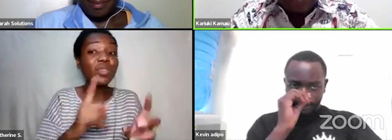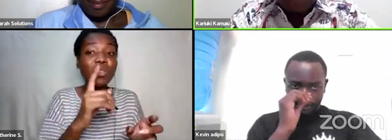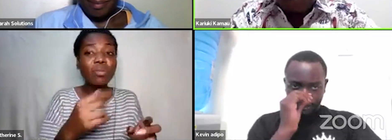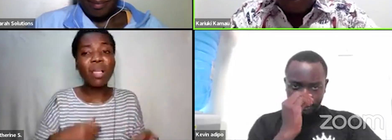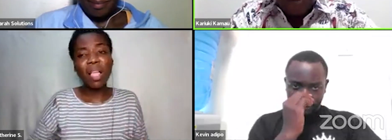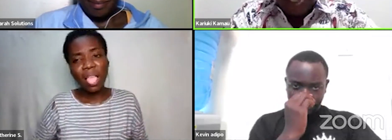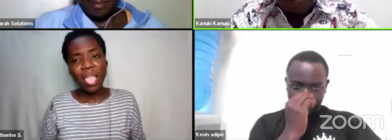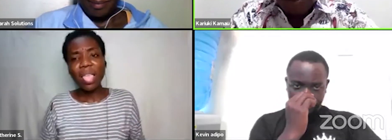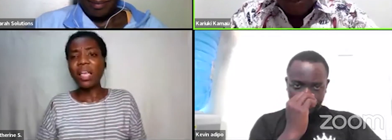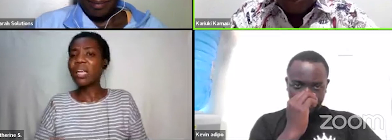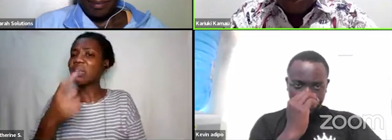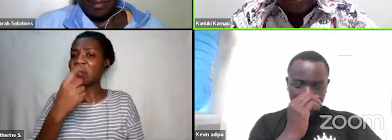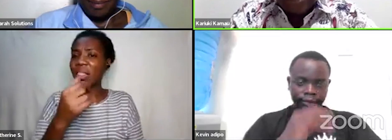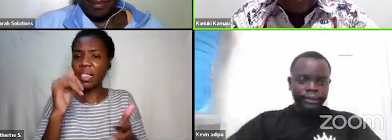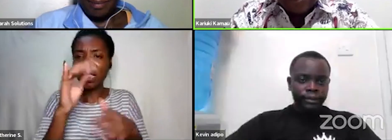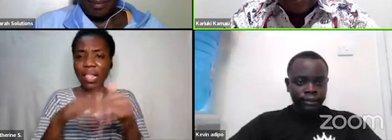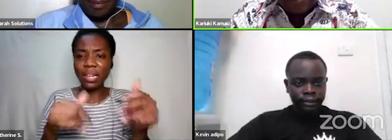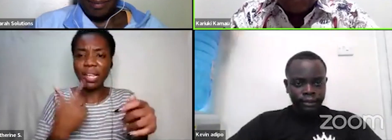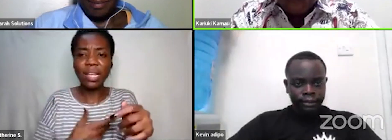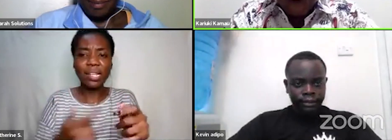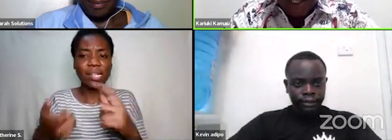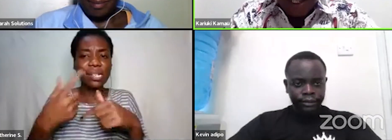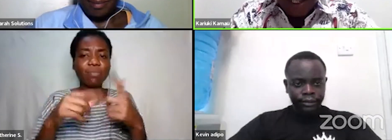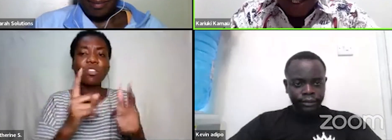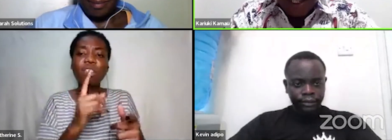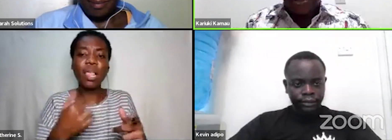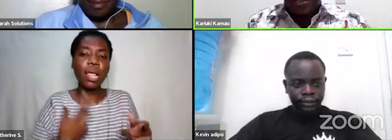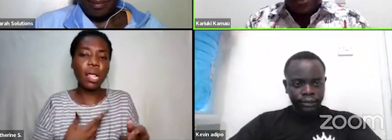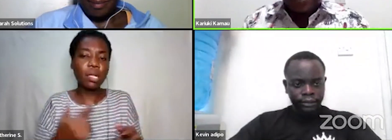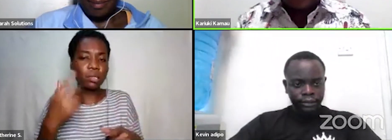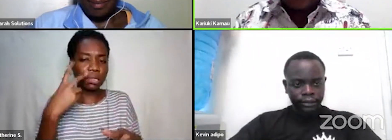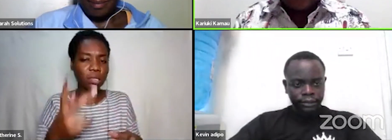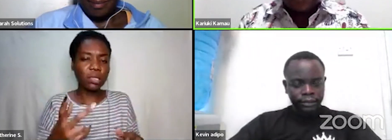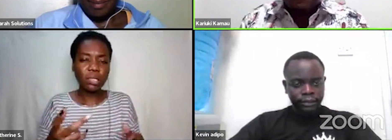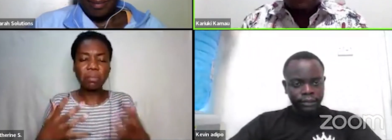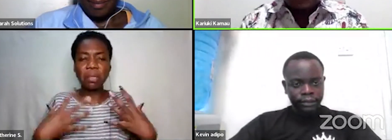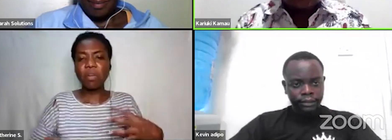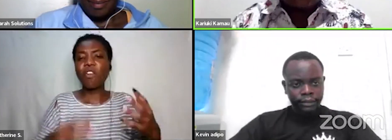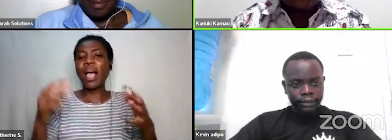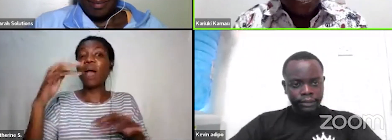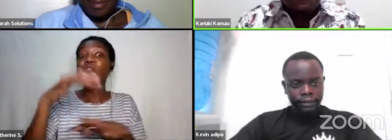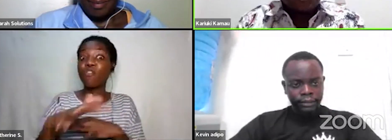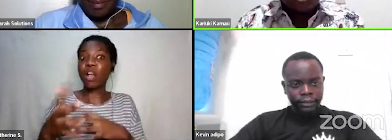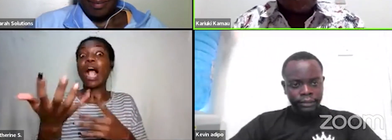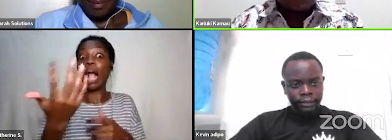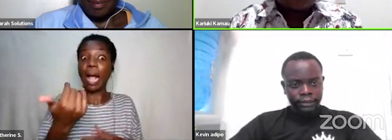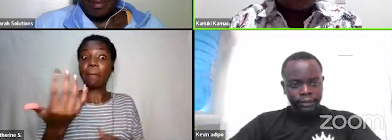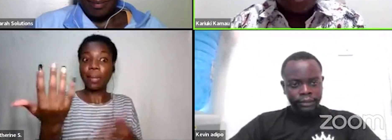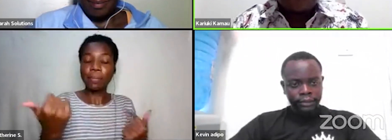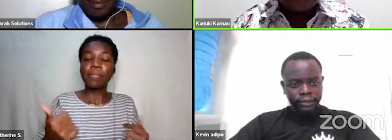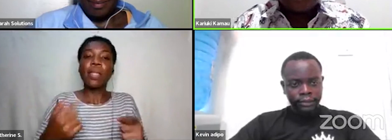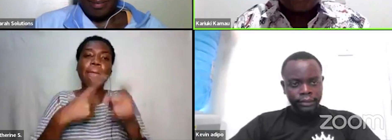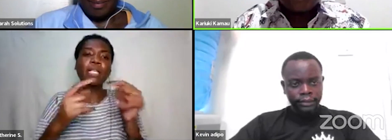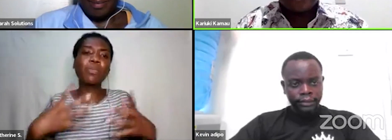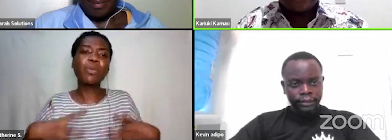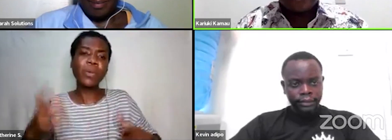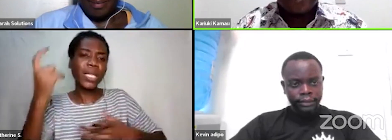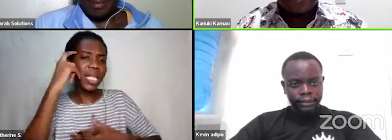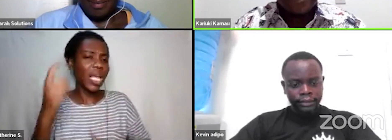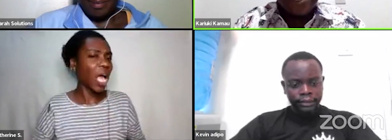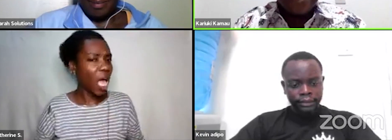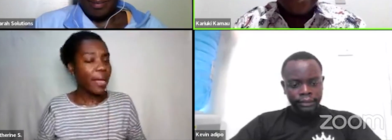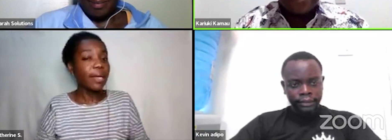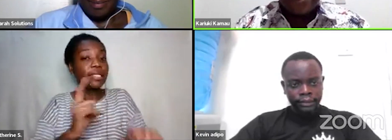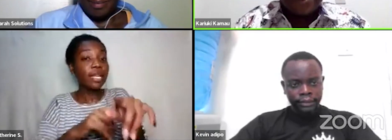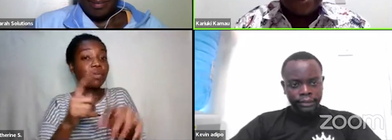in entrepreneurship, not just in guest flowing. You know, people think that the moment you jump the ship, you go on the